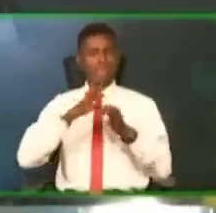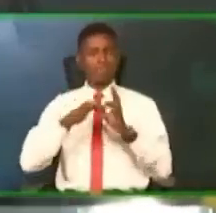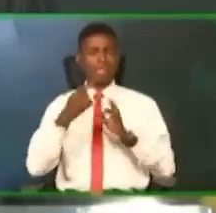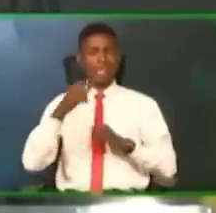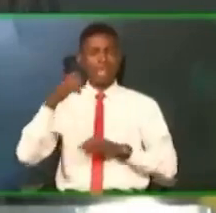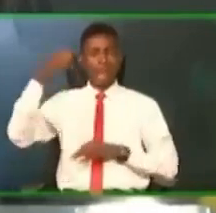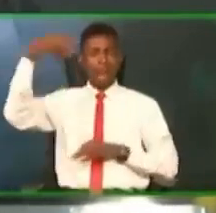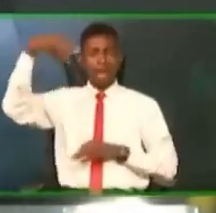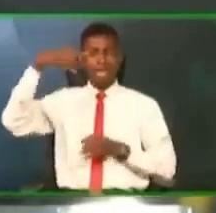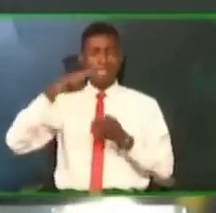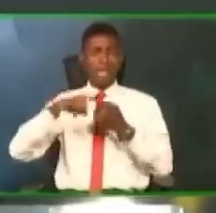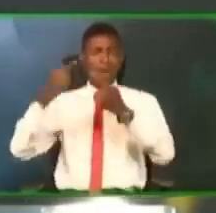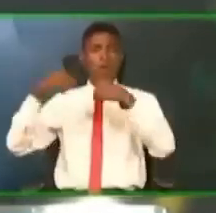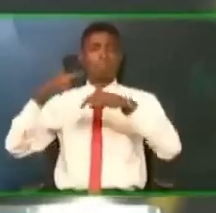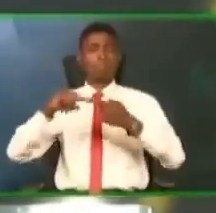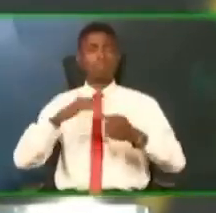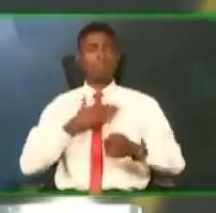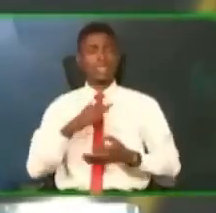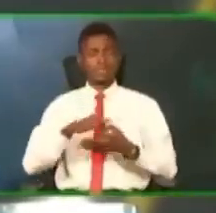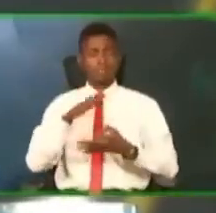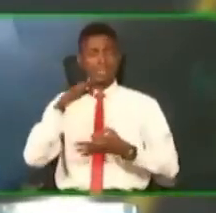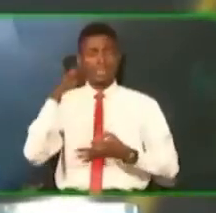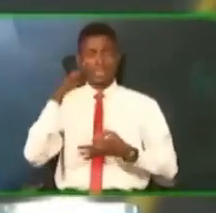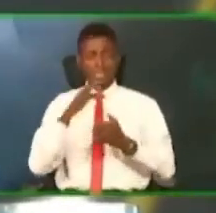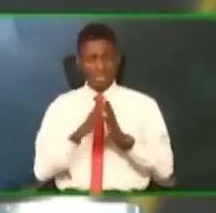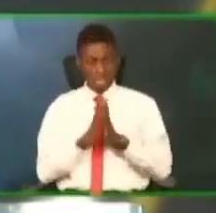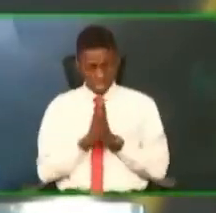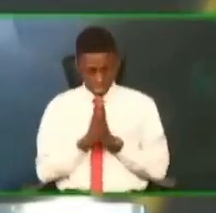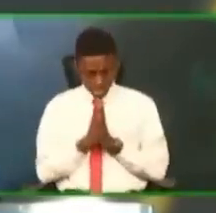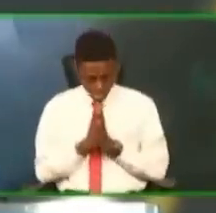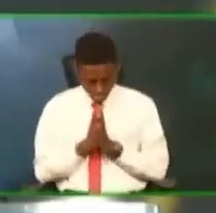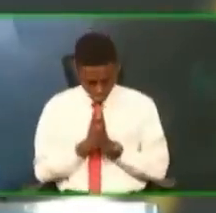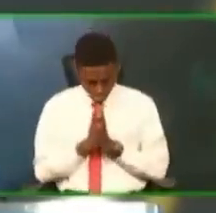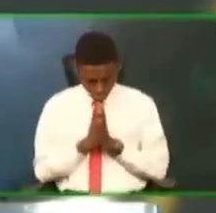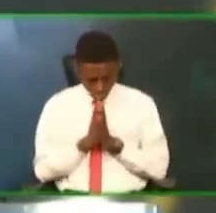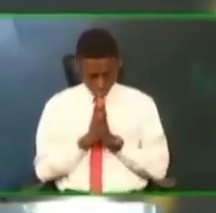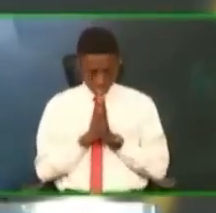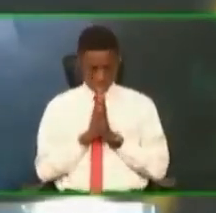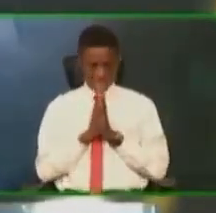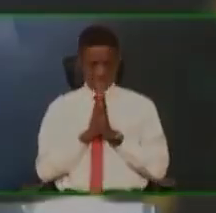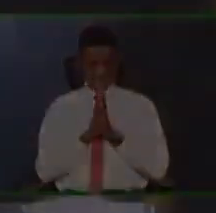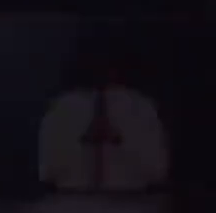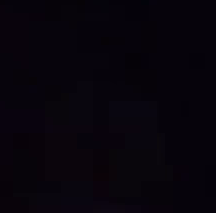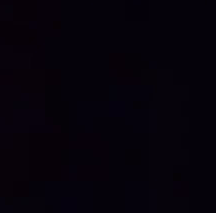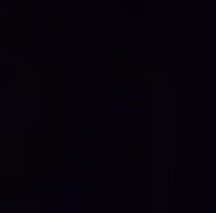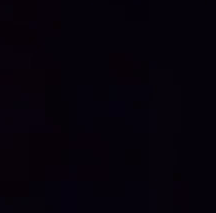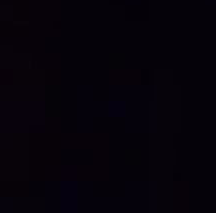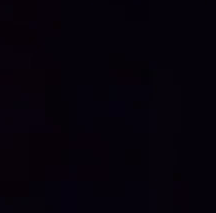Lift your voice and pray. Lift your voice and pray. Lift your voice and pray.